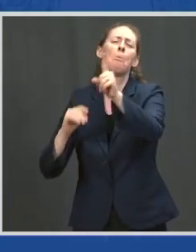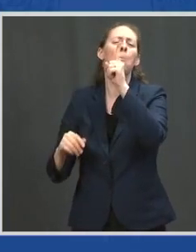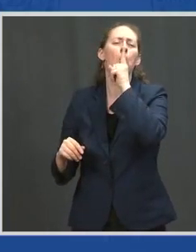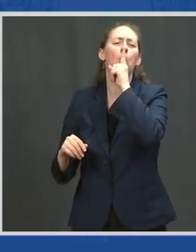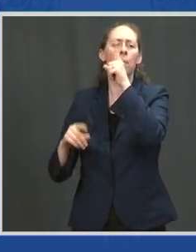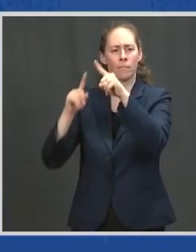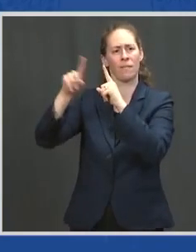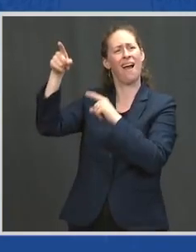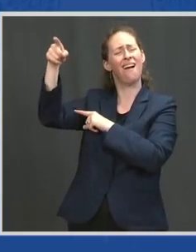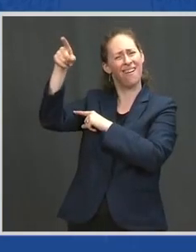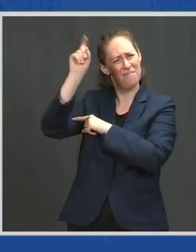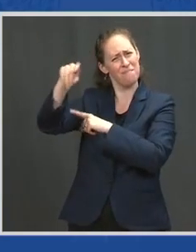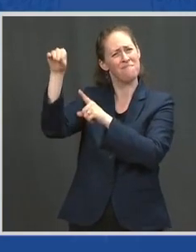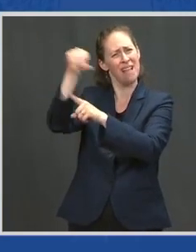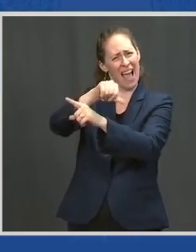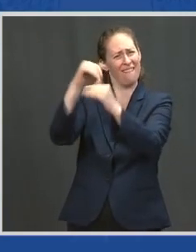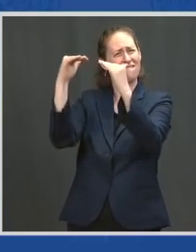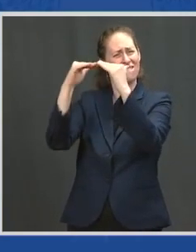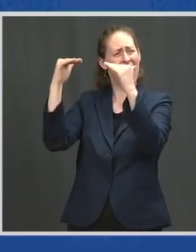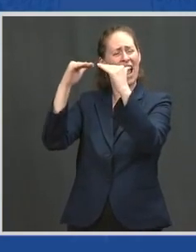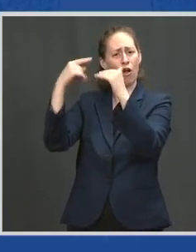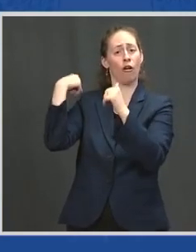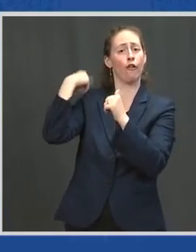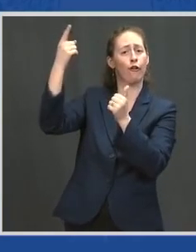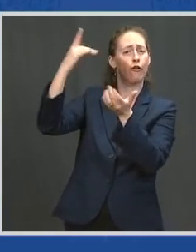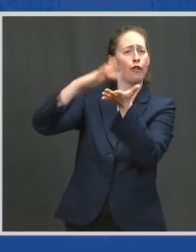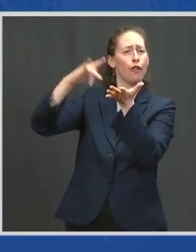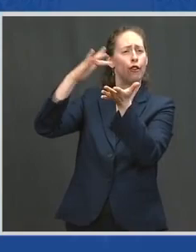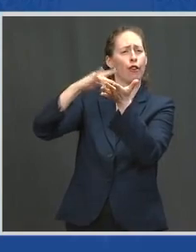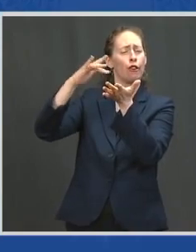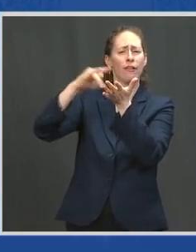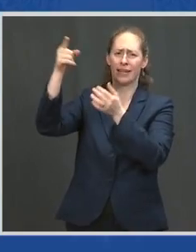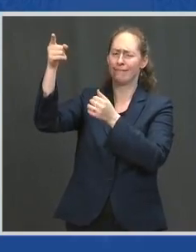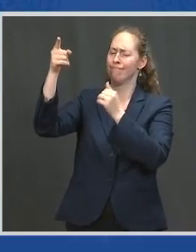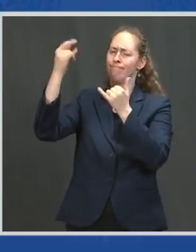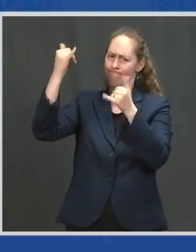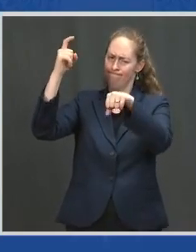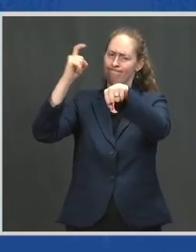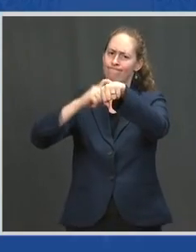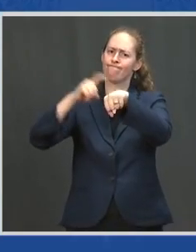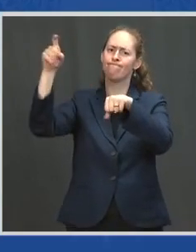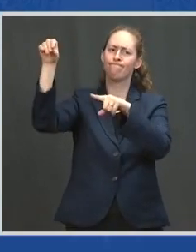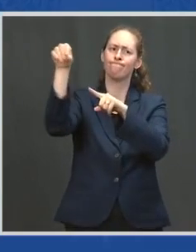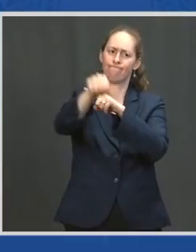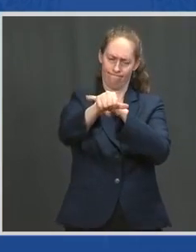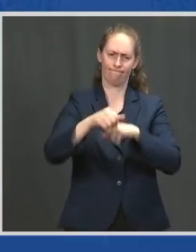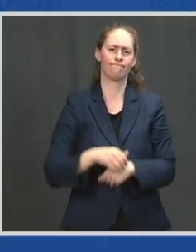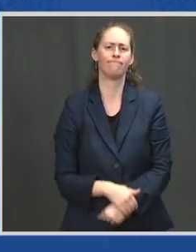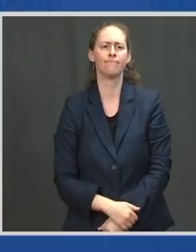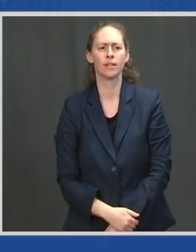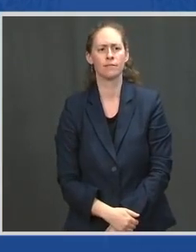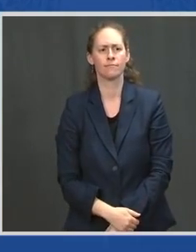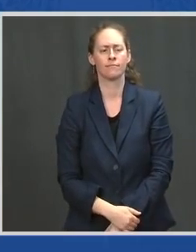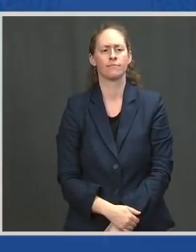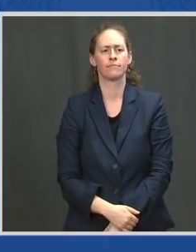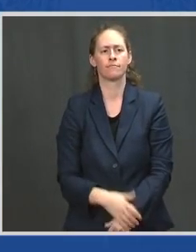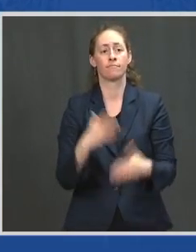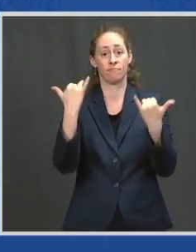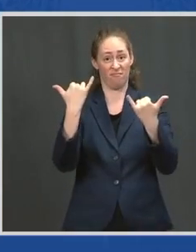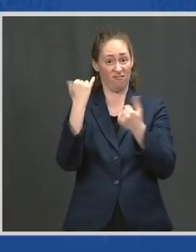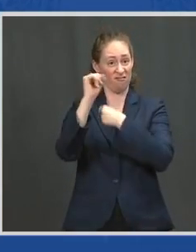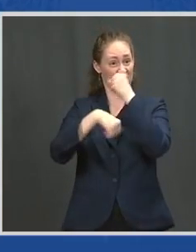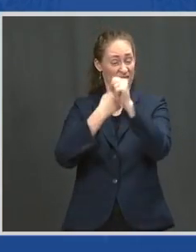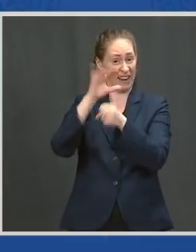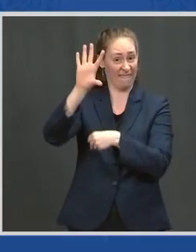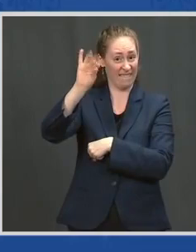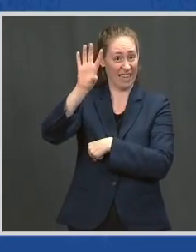their fair share. It's about making a choice. We have out there this year, you have 50 corporations making $40